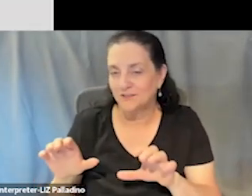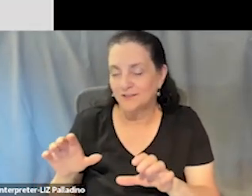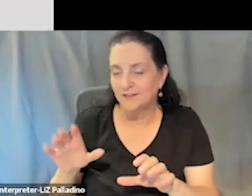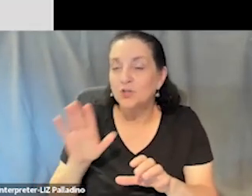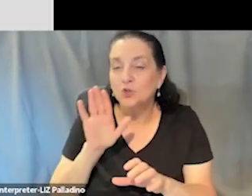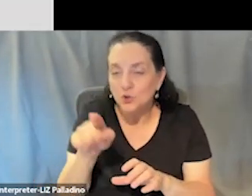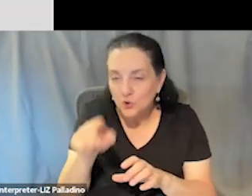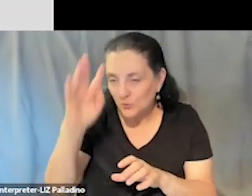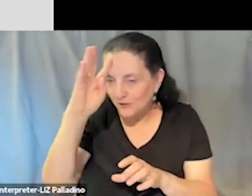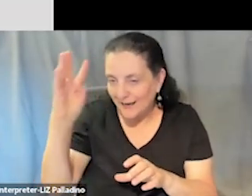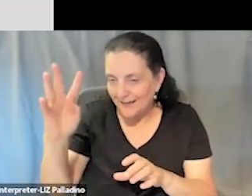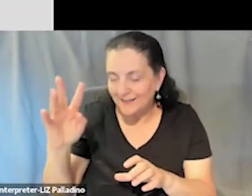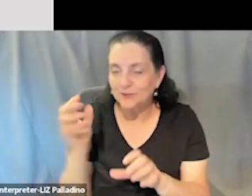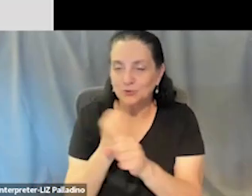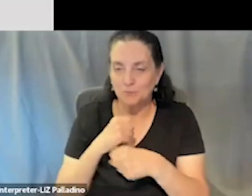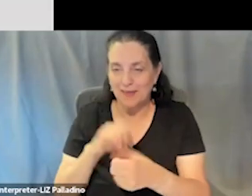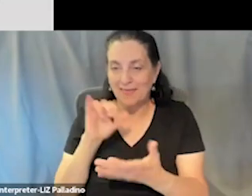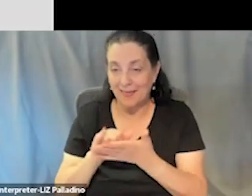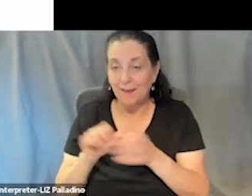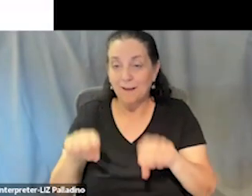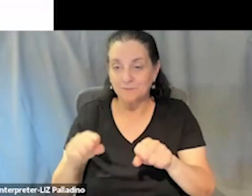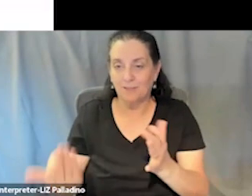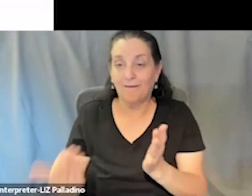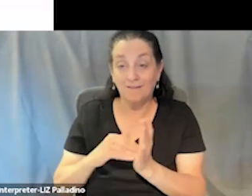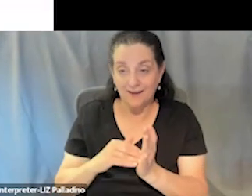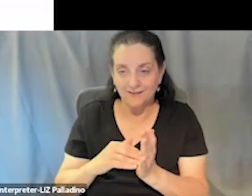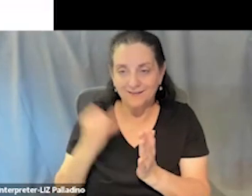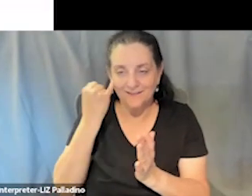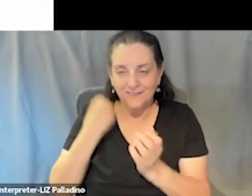possible. Next slide, please.